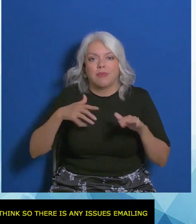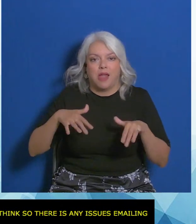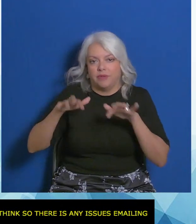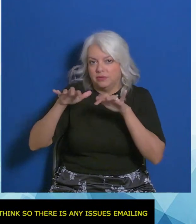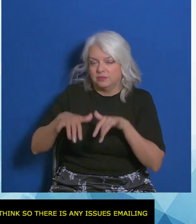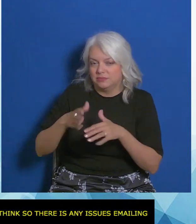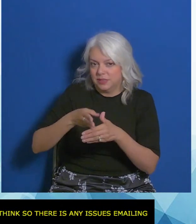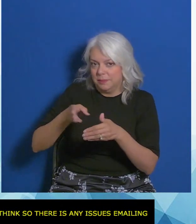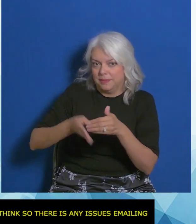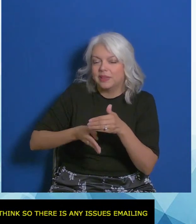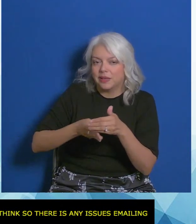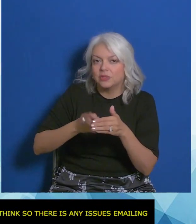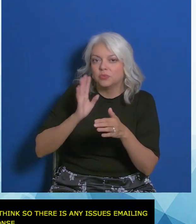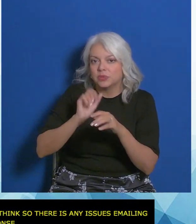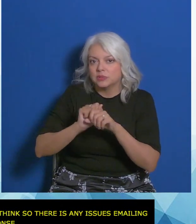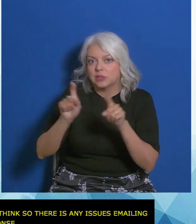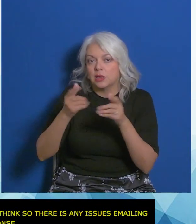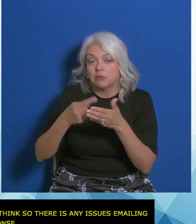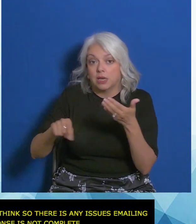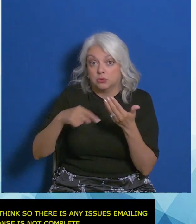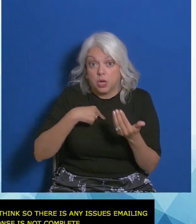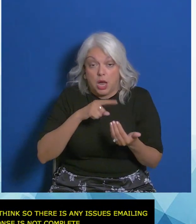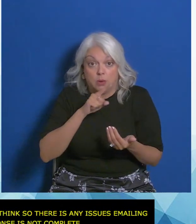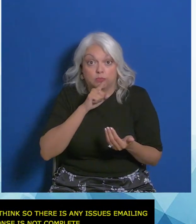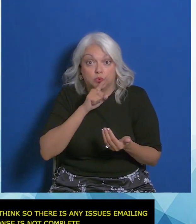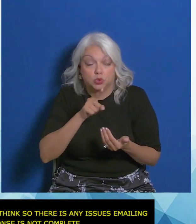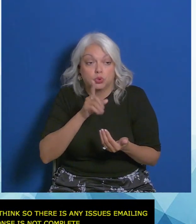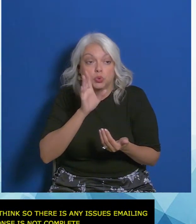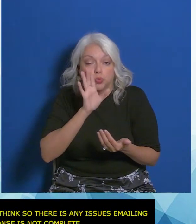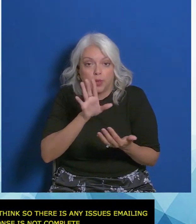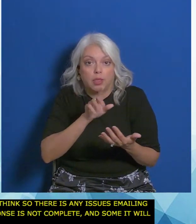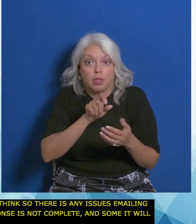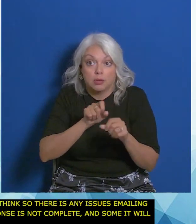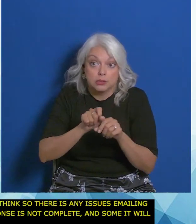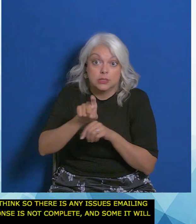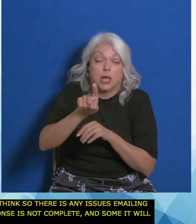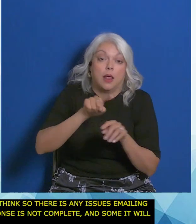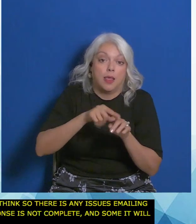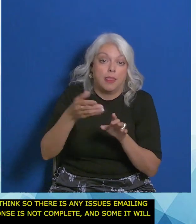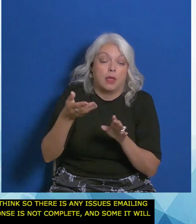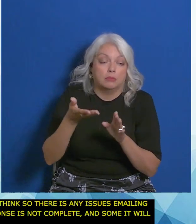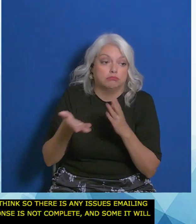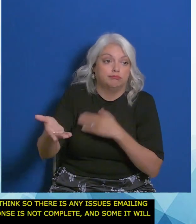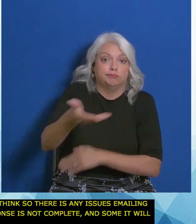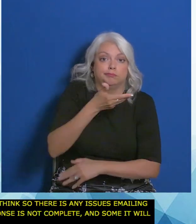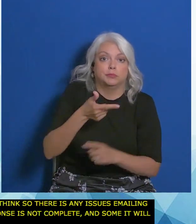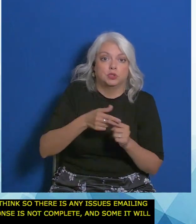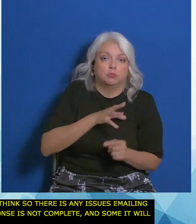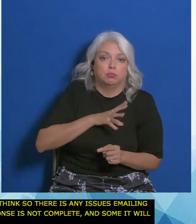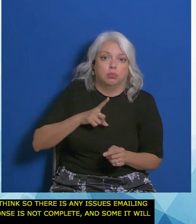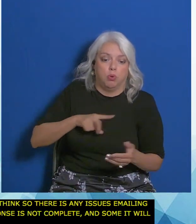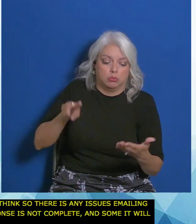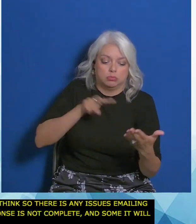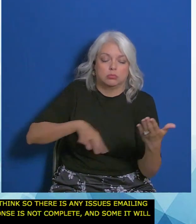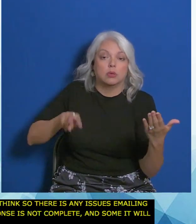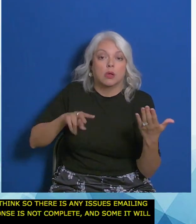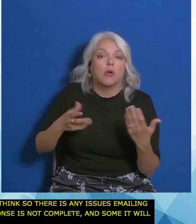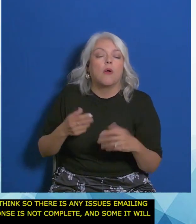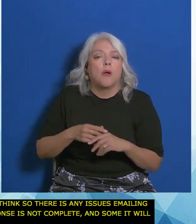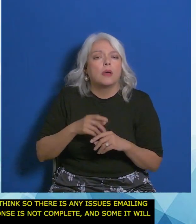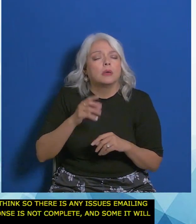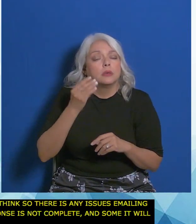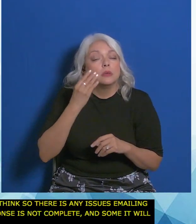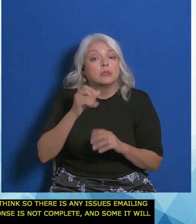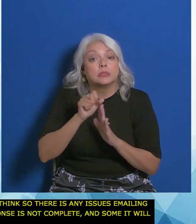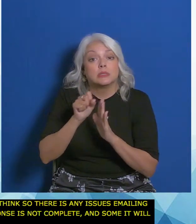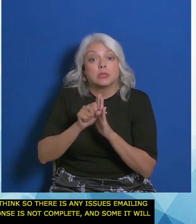complete. I'm assuming that it'll be circulated when it is. The state auditor did